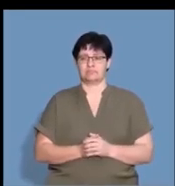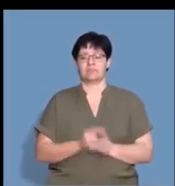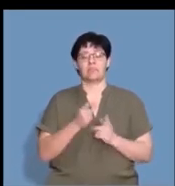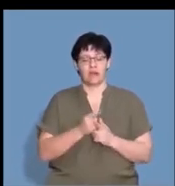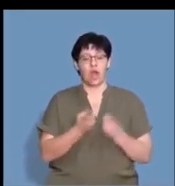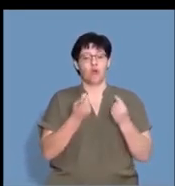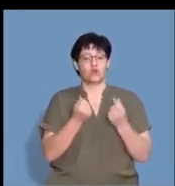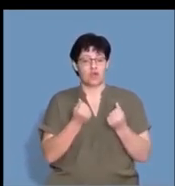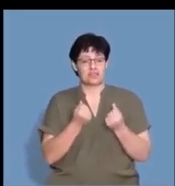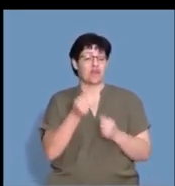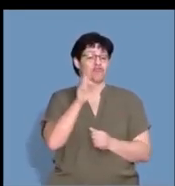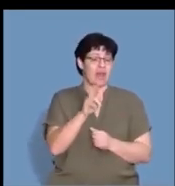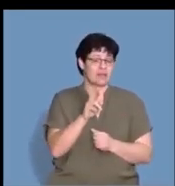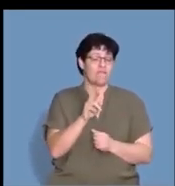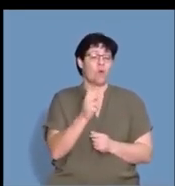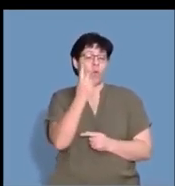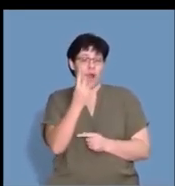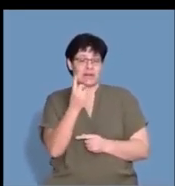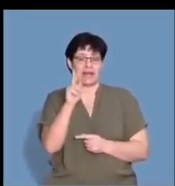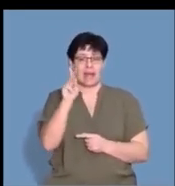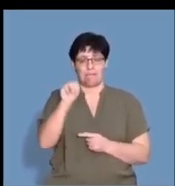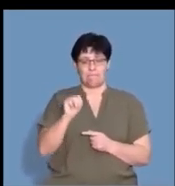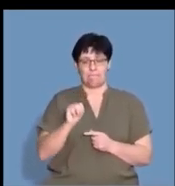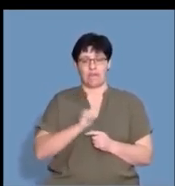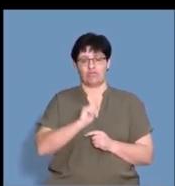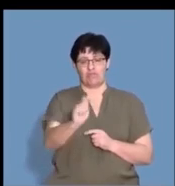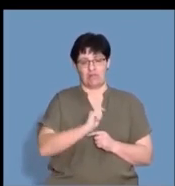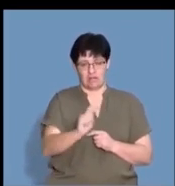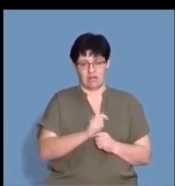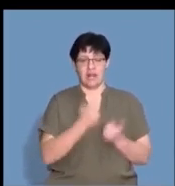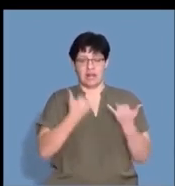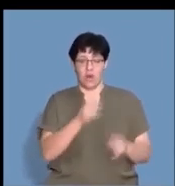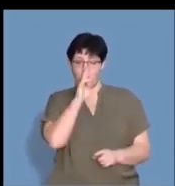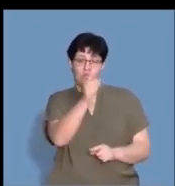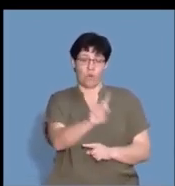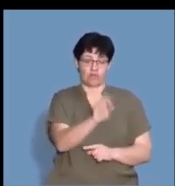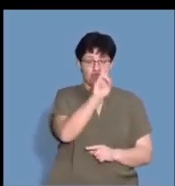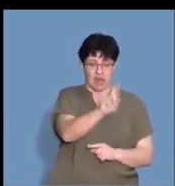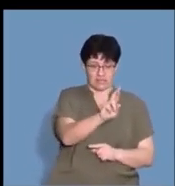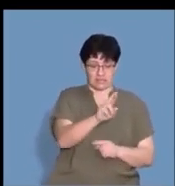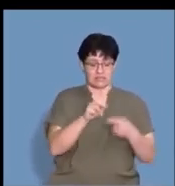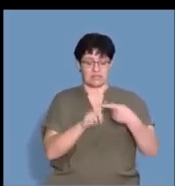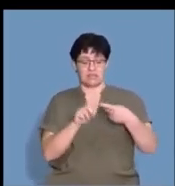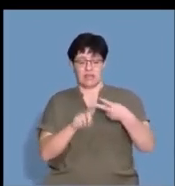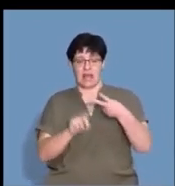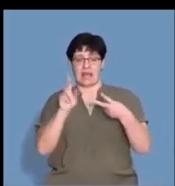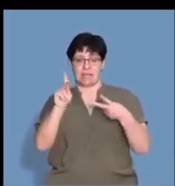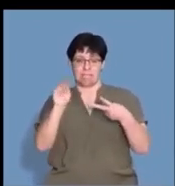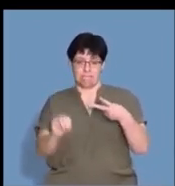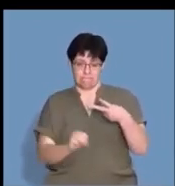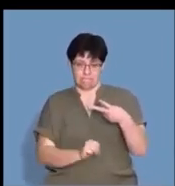Calculate the cost in rand per kilometre travelled. So now we're looking for rand and we're looking for